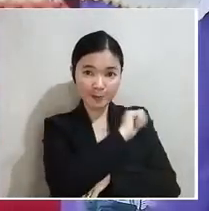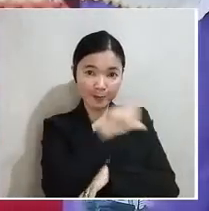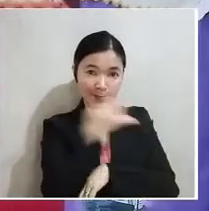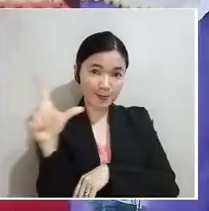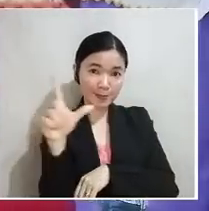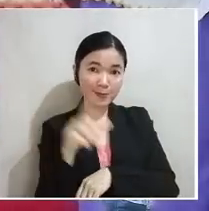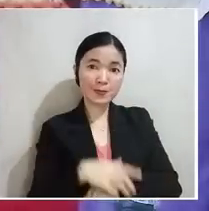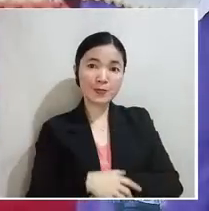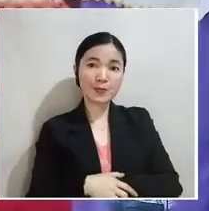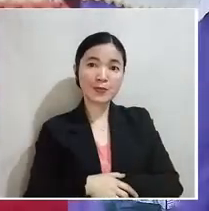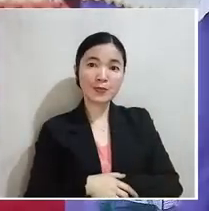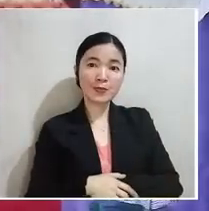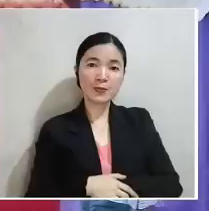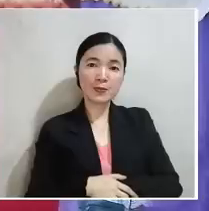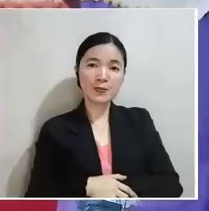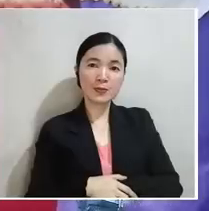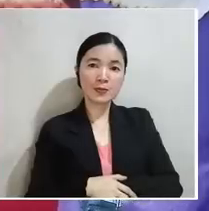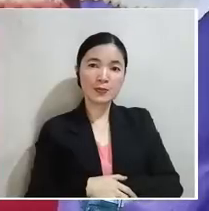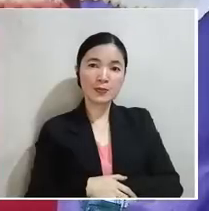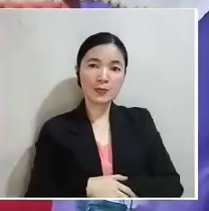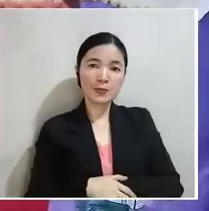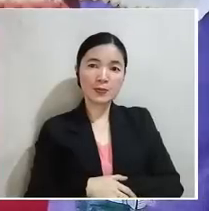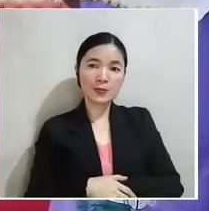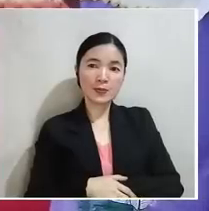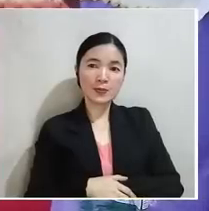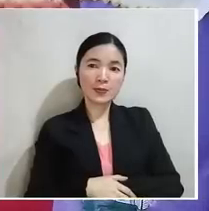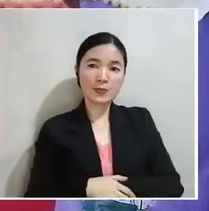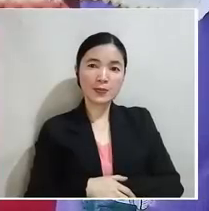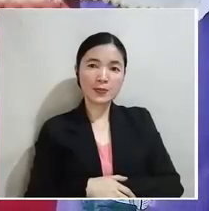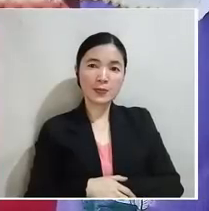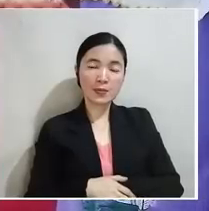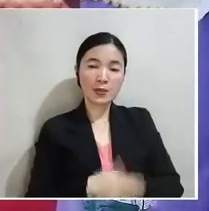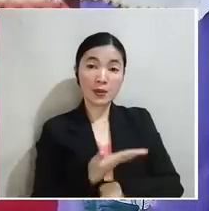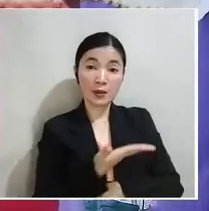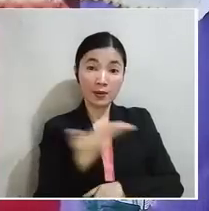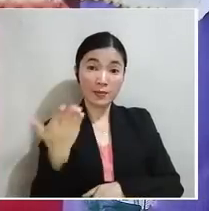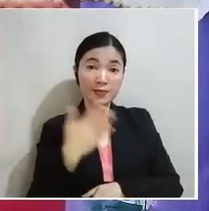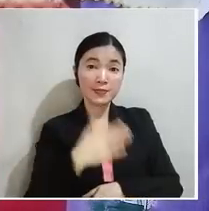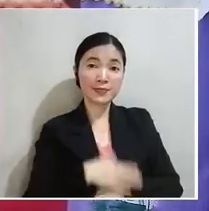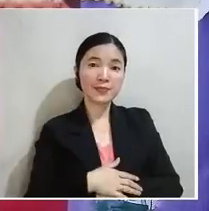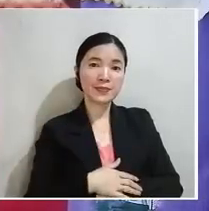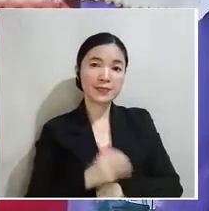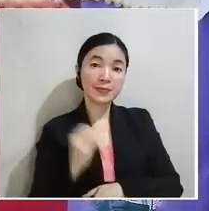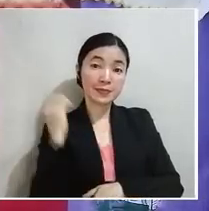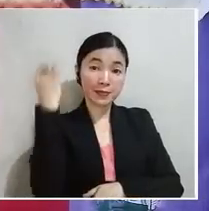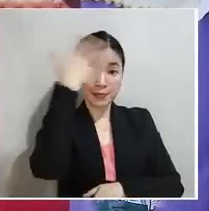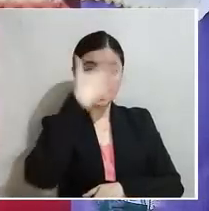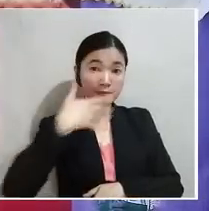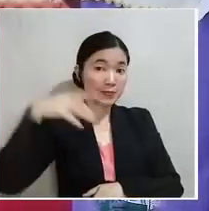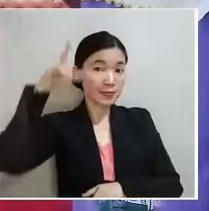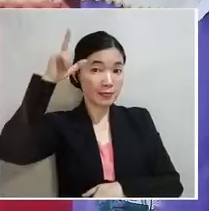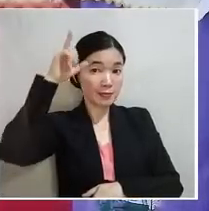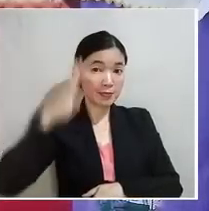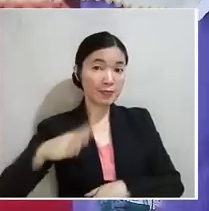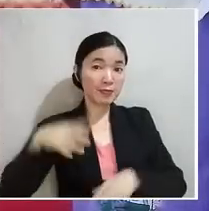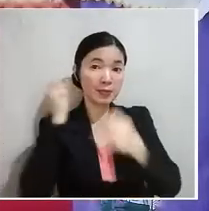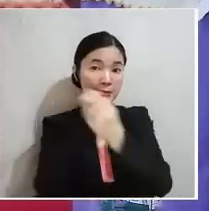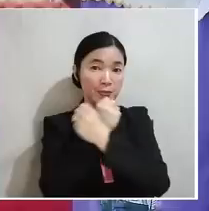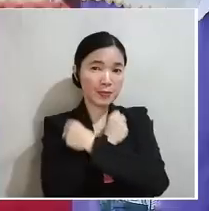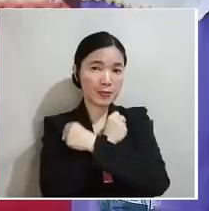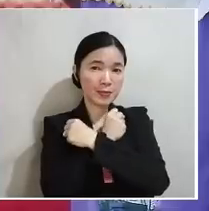each and every one of us. My dear friends, the beauty of God's love is that